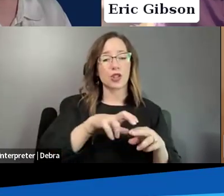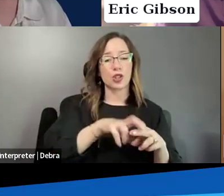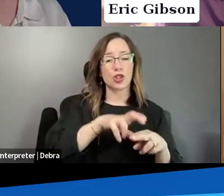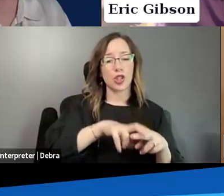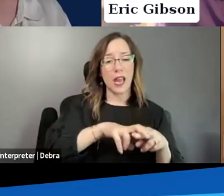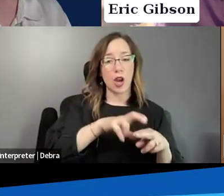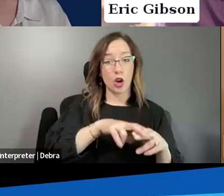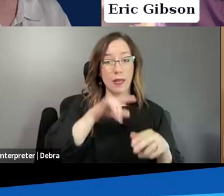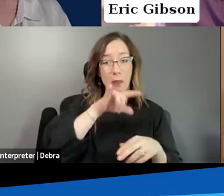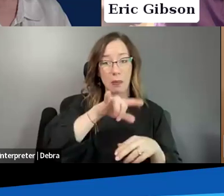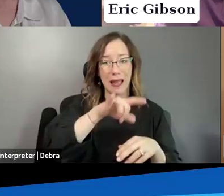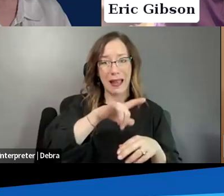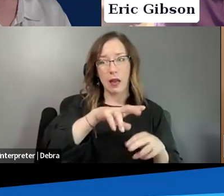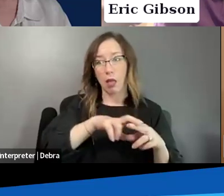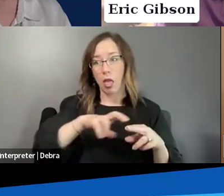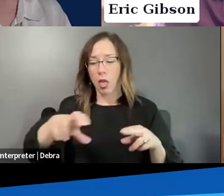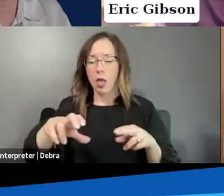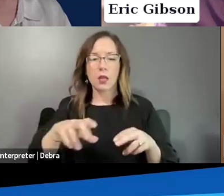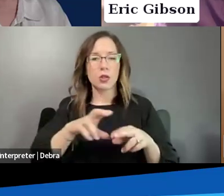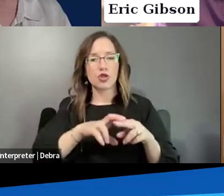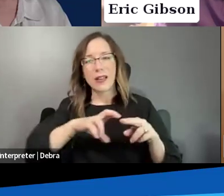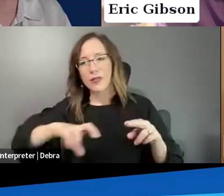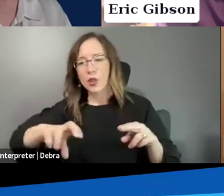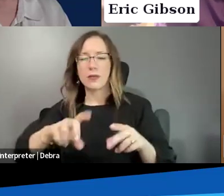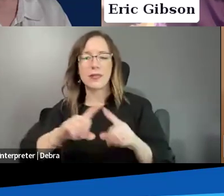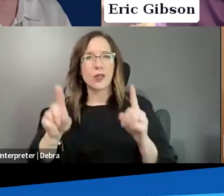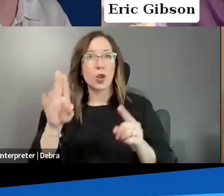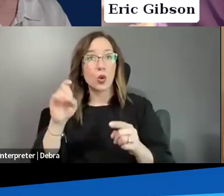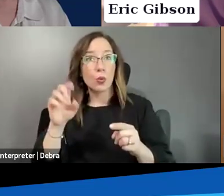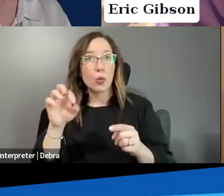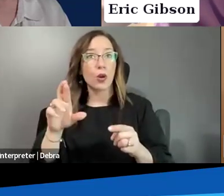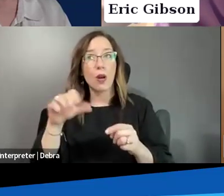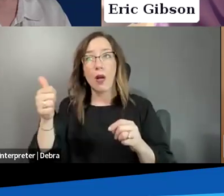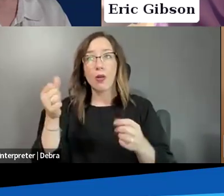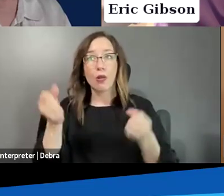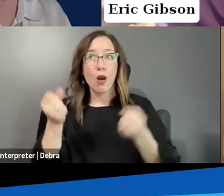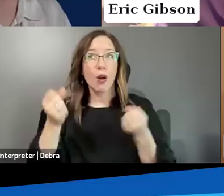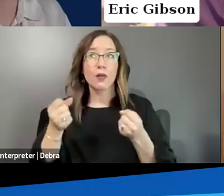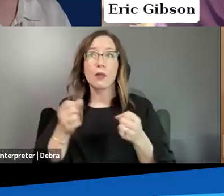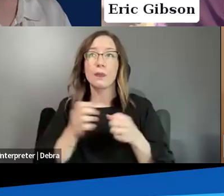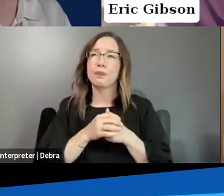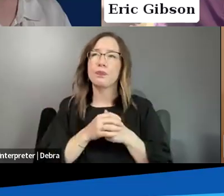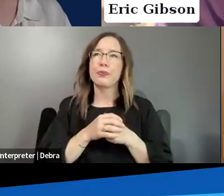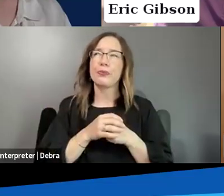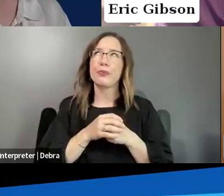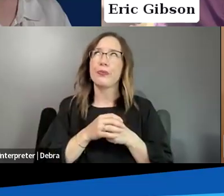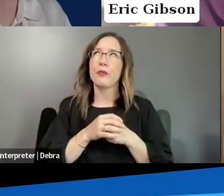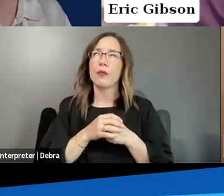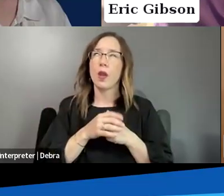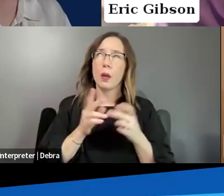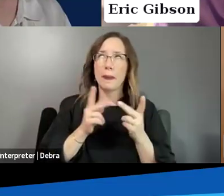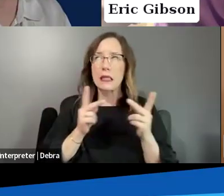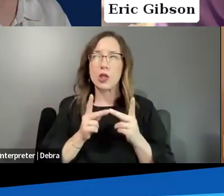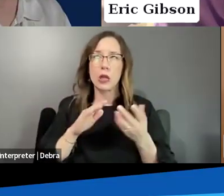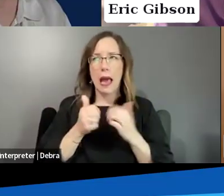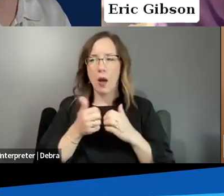the transfers in different Ubers and other people cars, just because positioning. But